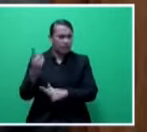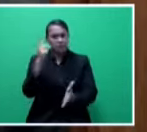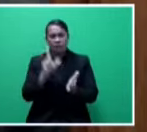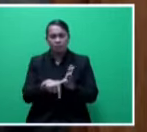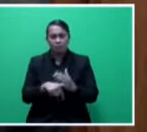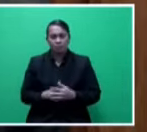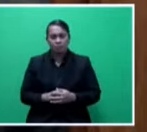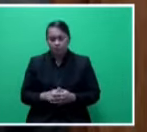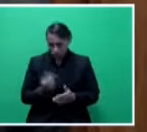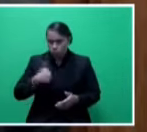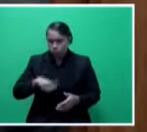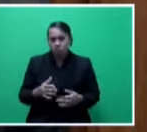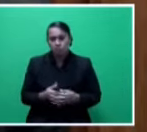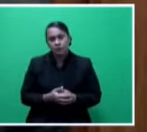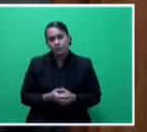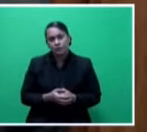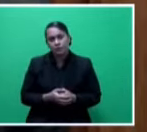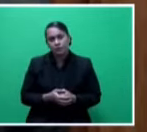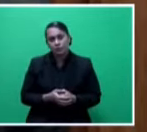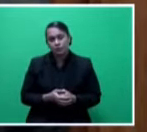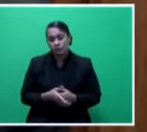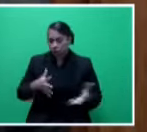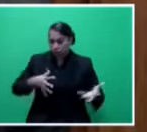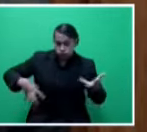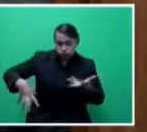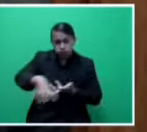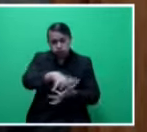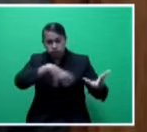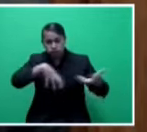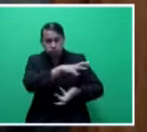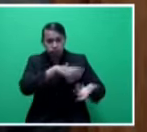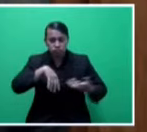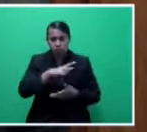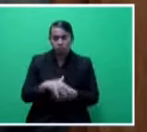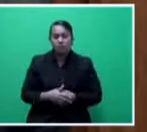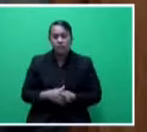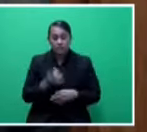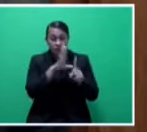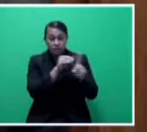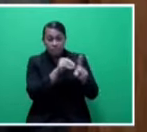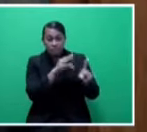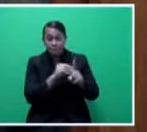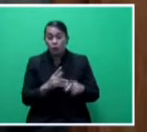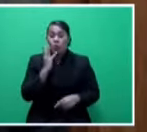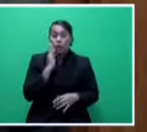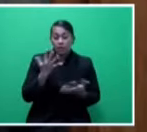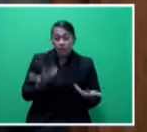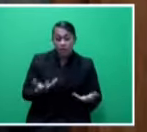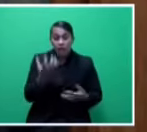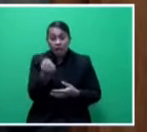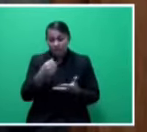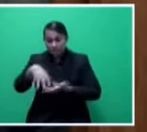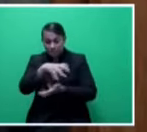its storm surge model. We know that when we have tropical cyclones, there's always usually associated by